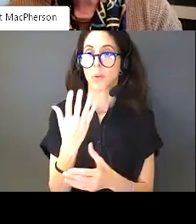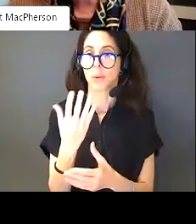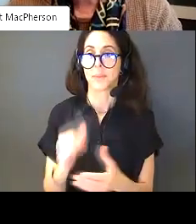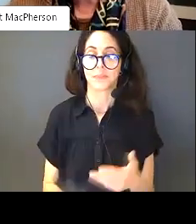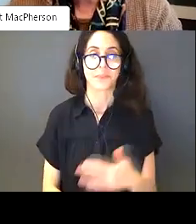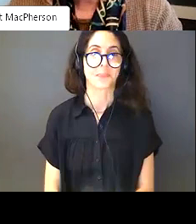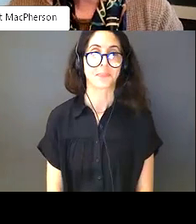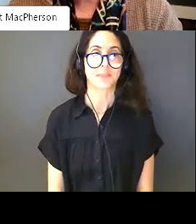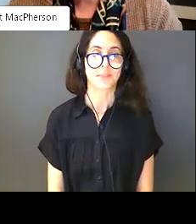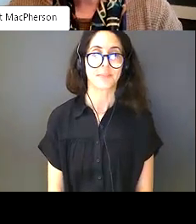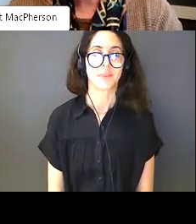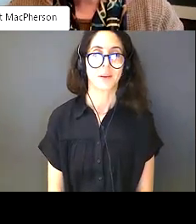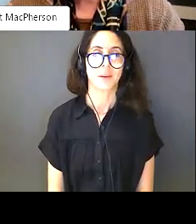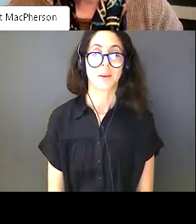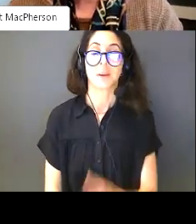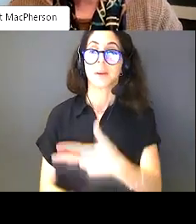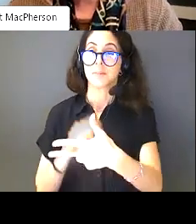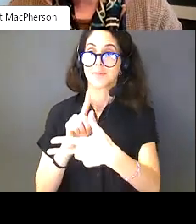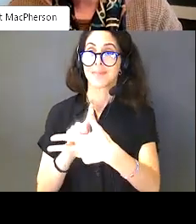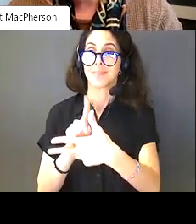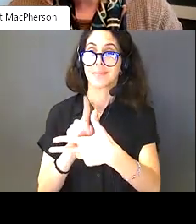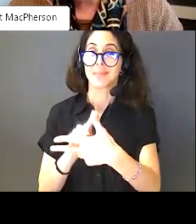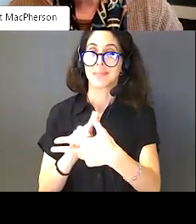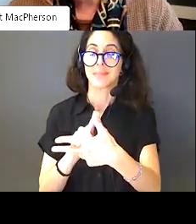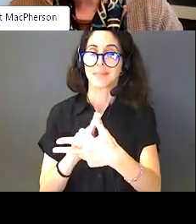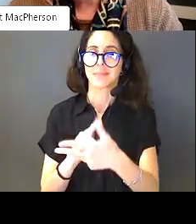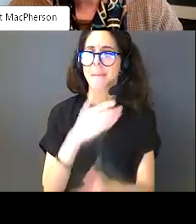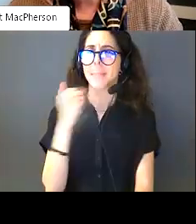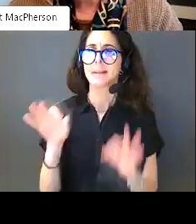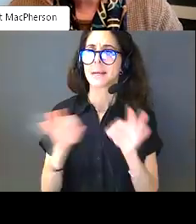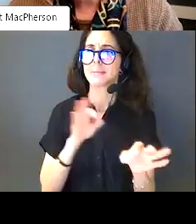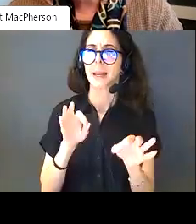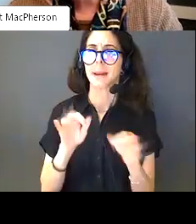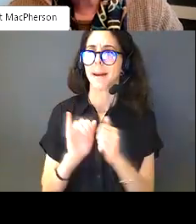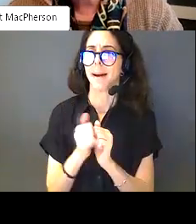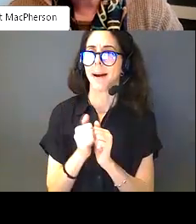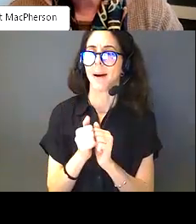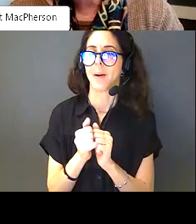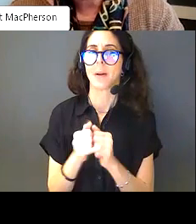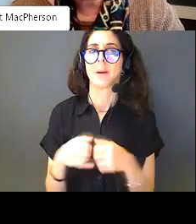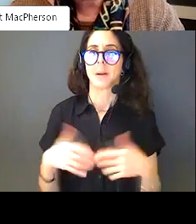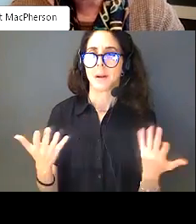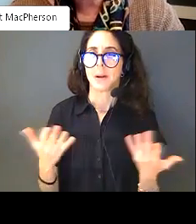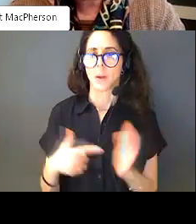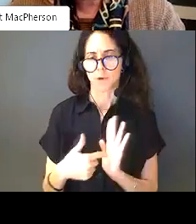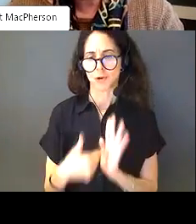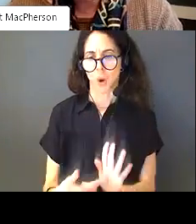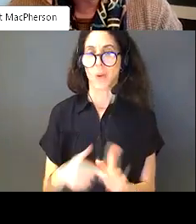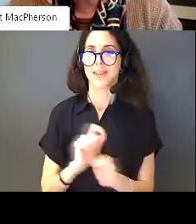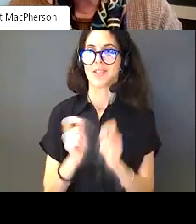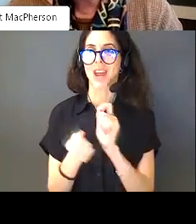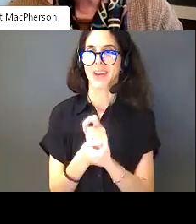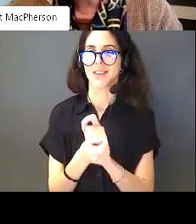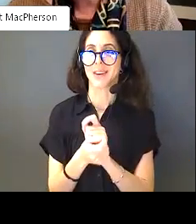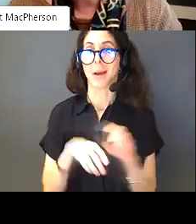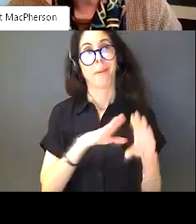we talk about reflecting, the way to capture this idea, I think, is about being the change and walking the talk. We